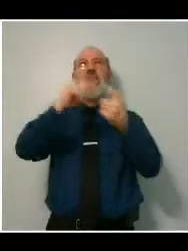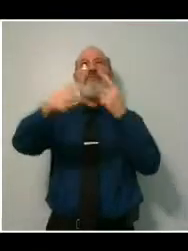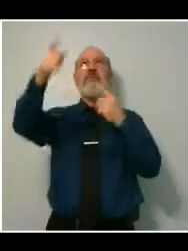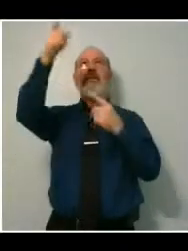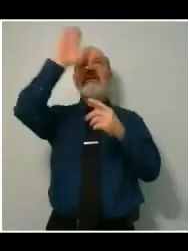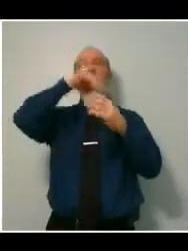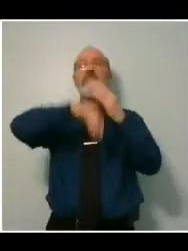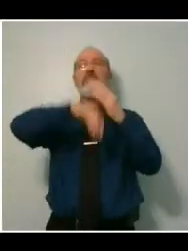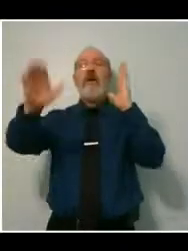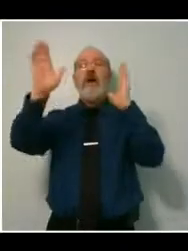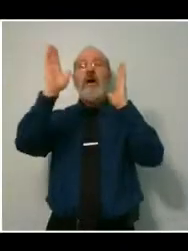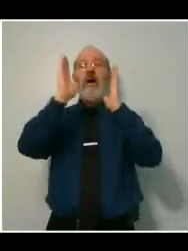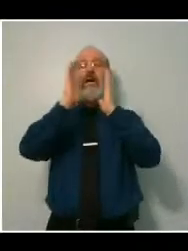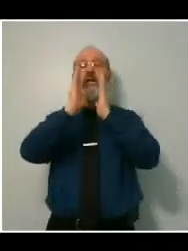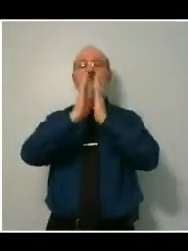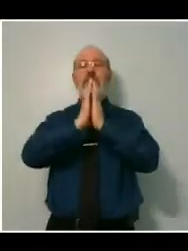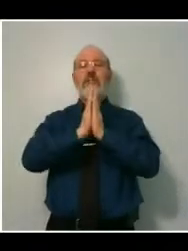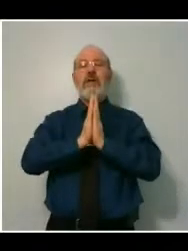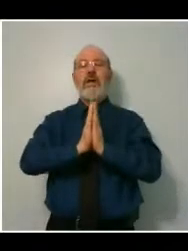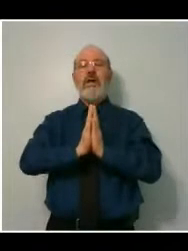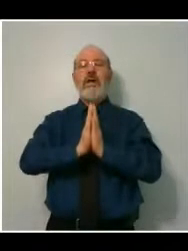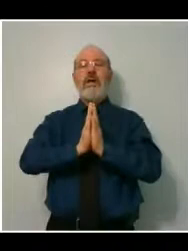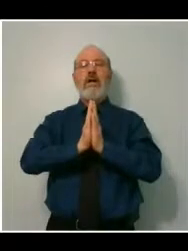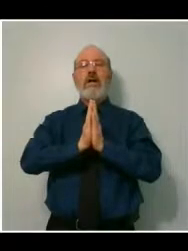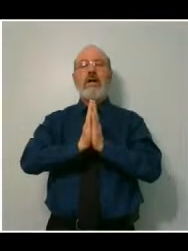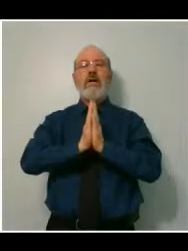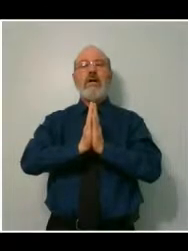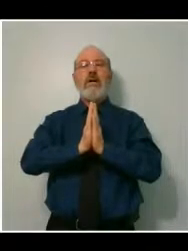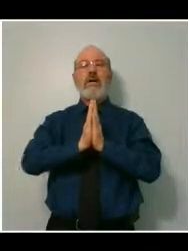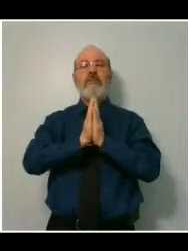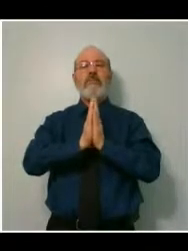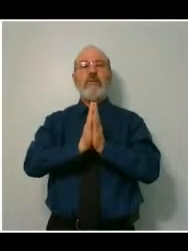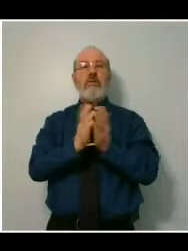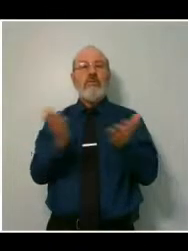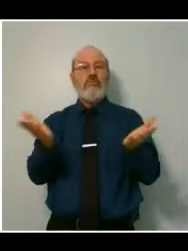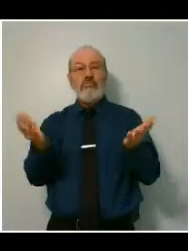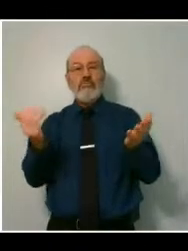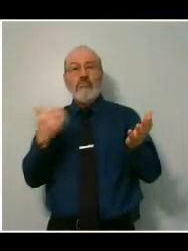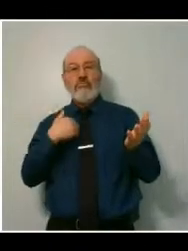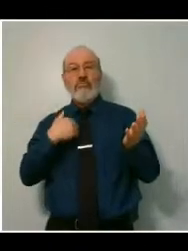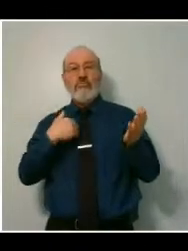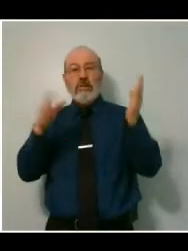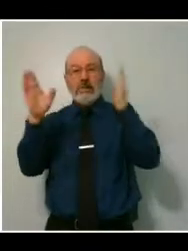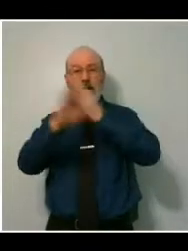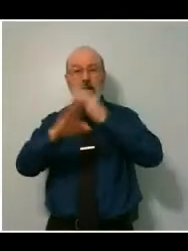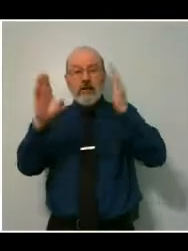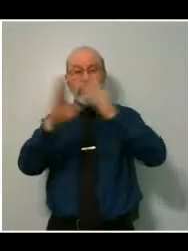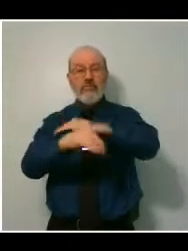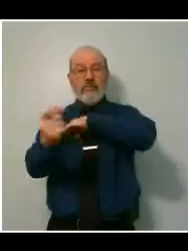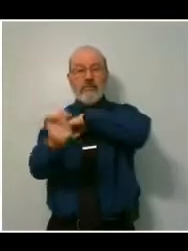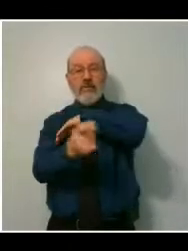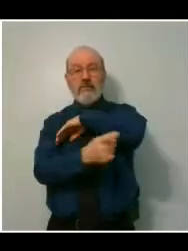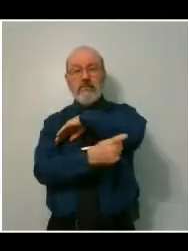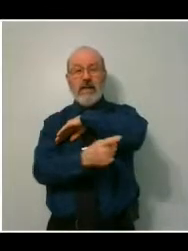everything to God in prayer. Have we trials and